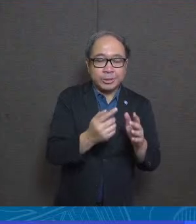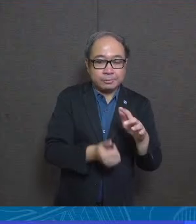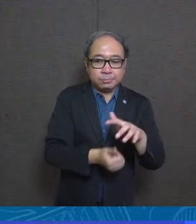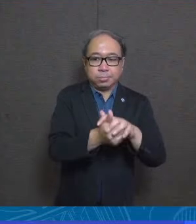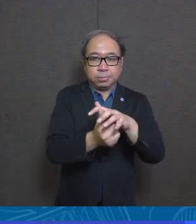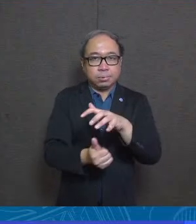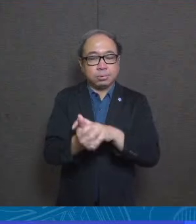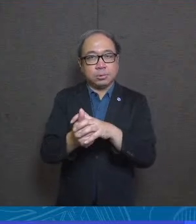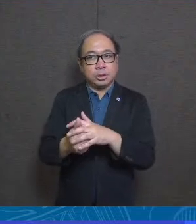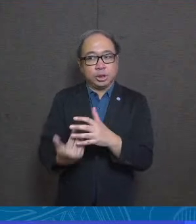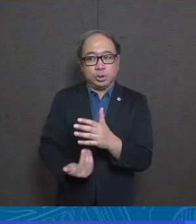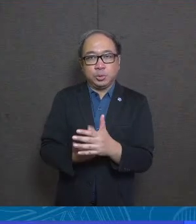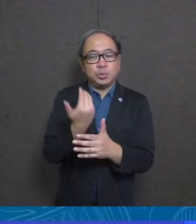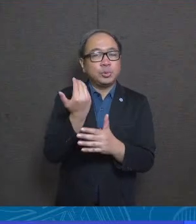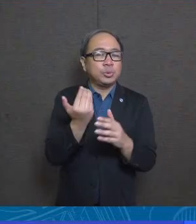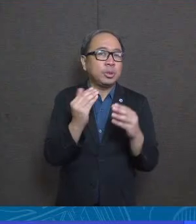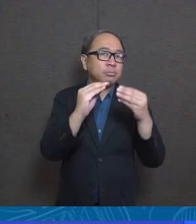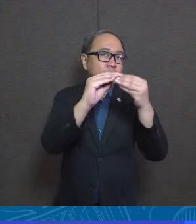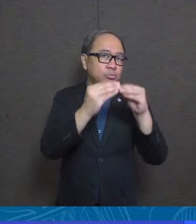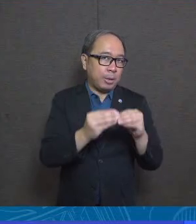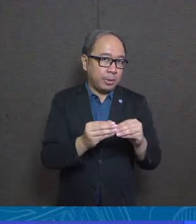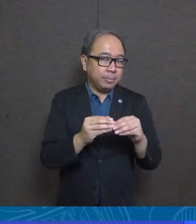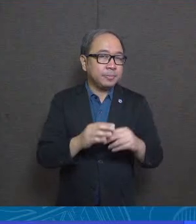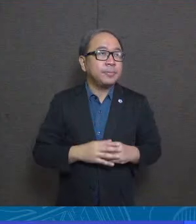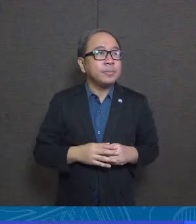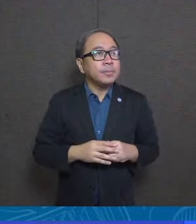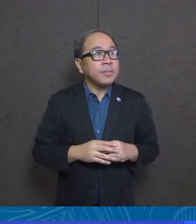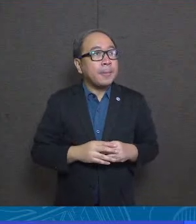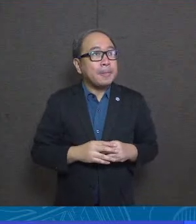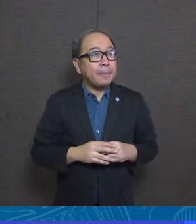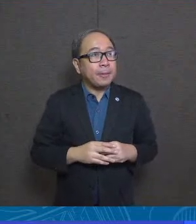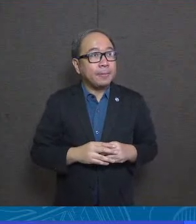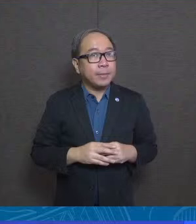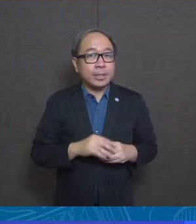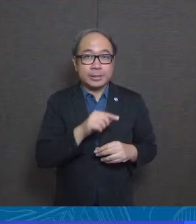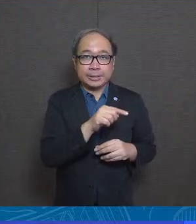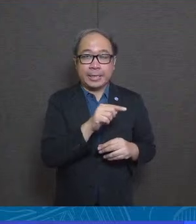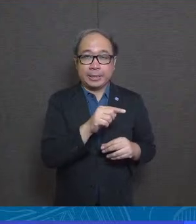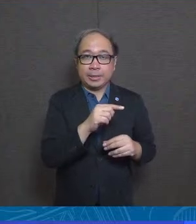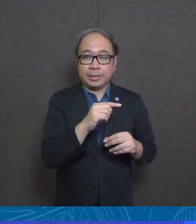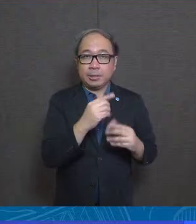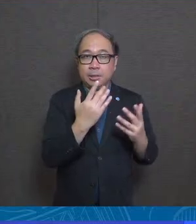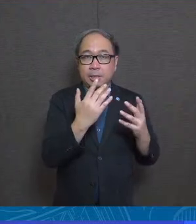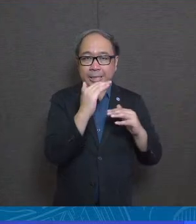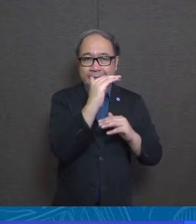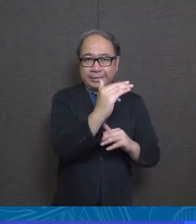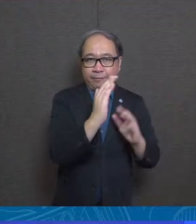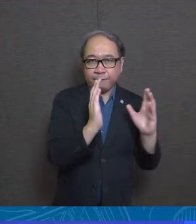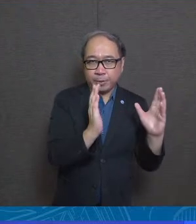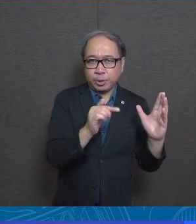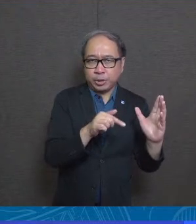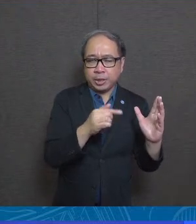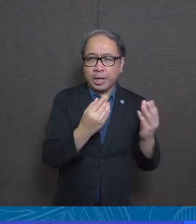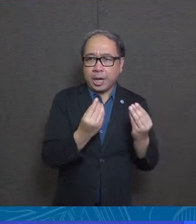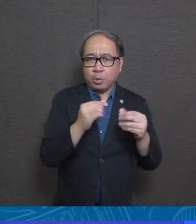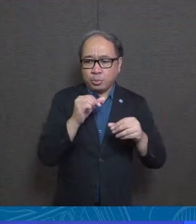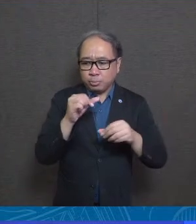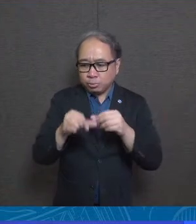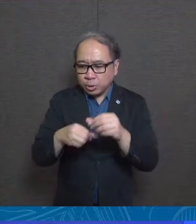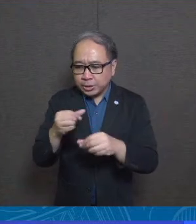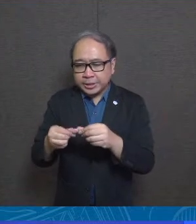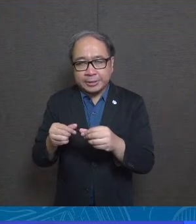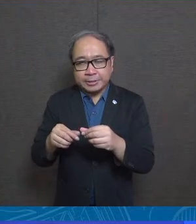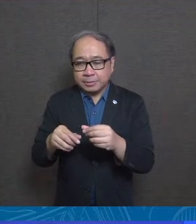issues. What makes these non-binding instruments very strong is the process of developing them. UNESCO